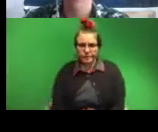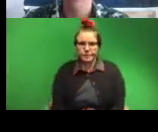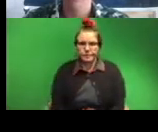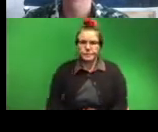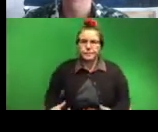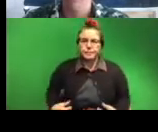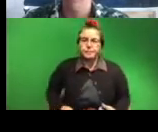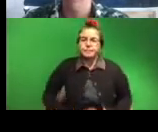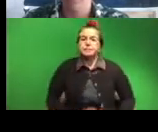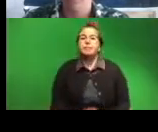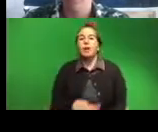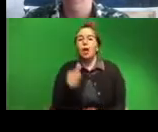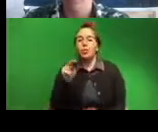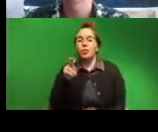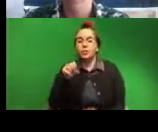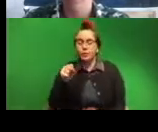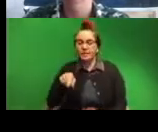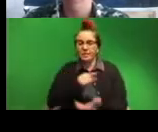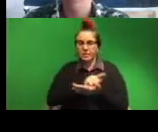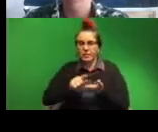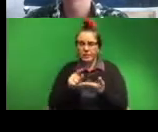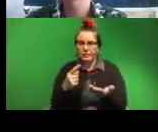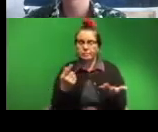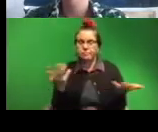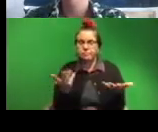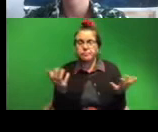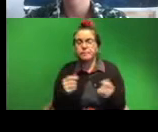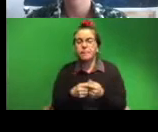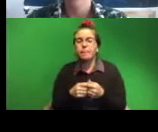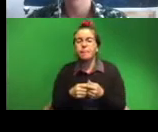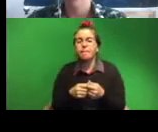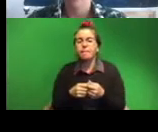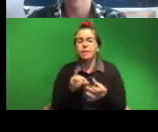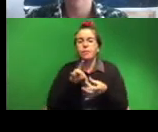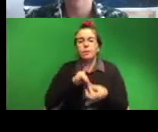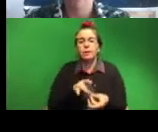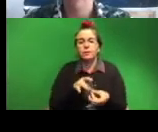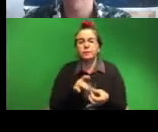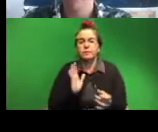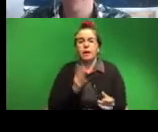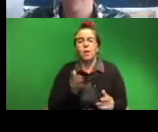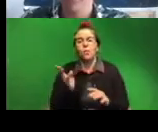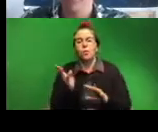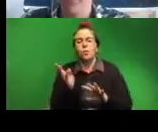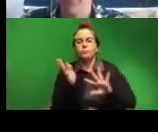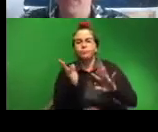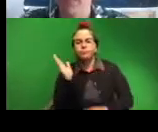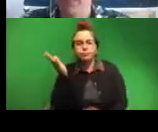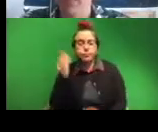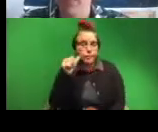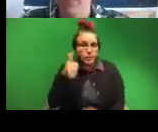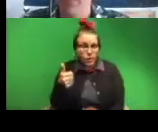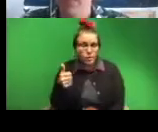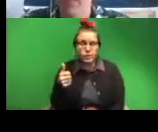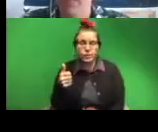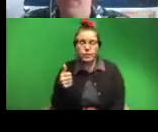in other news, things that we're doing this week with regard to our live streams, we have tomorrow, we're going to be